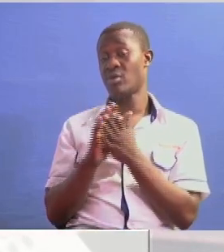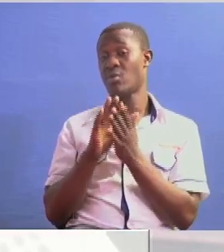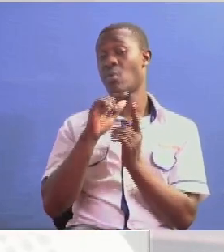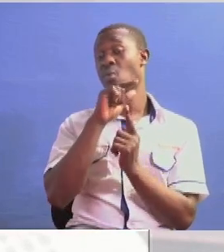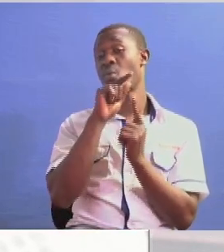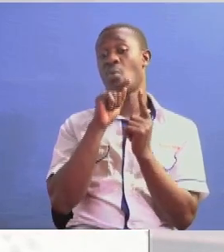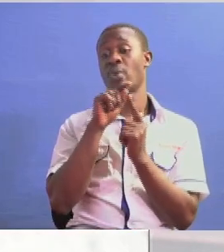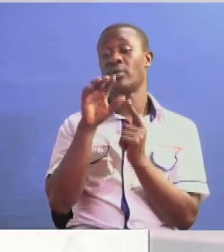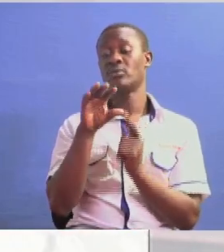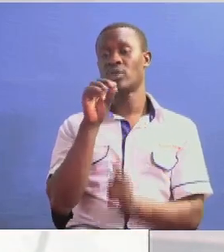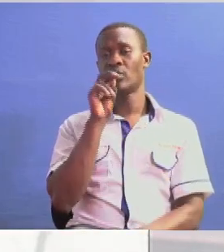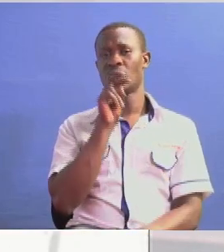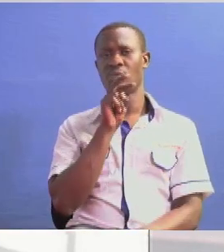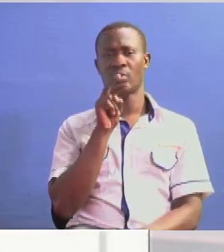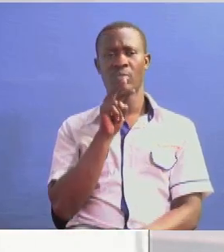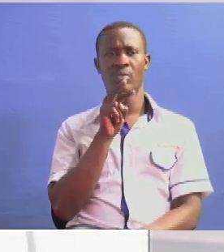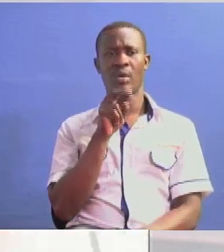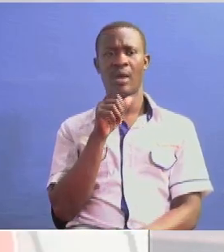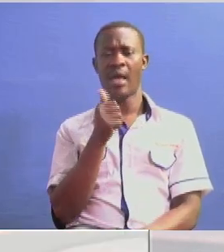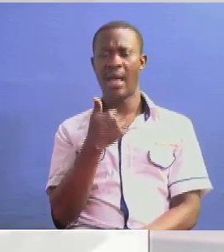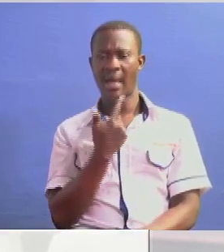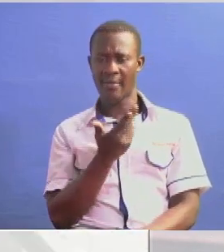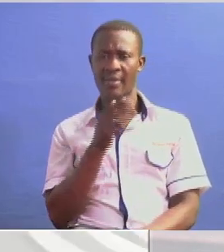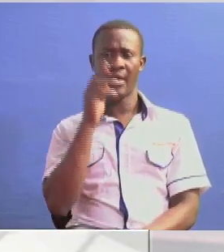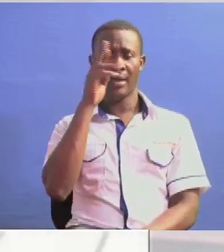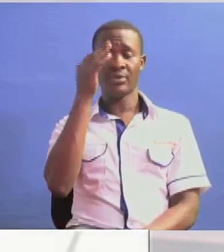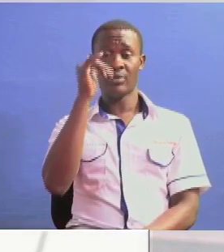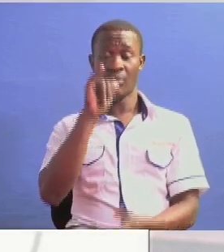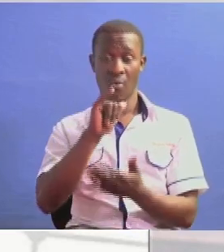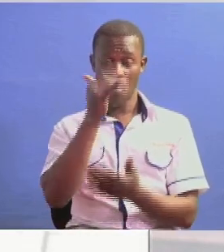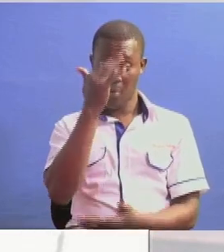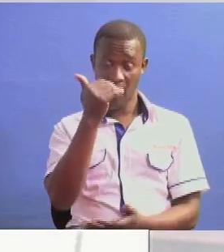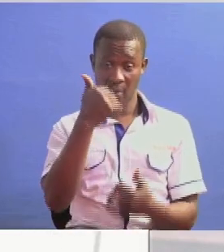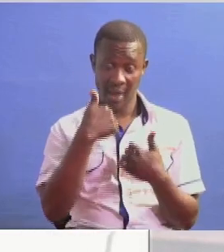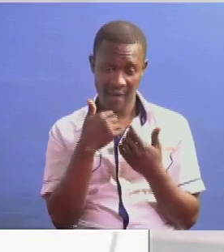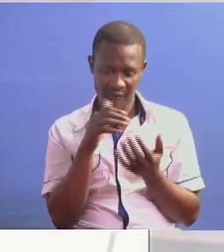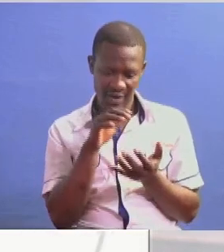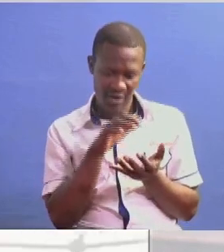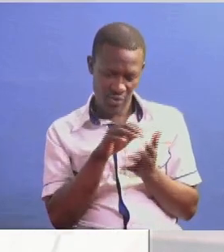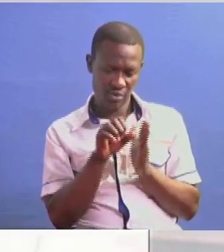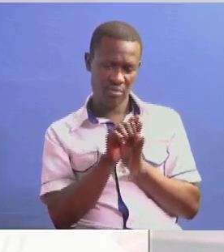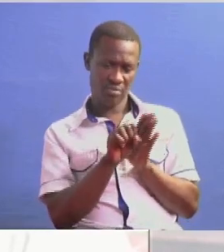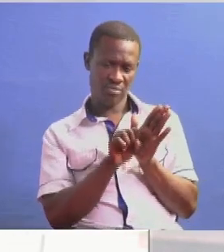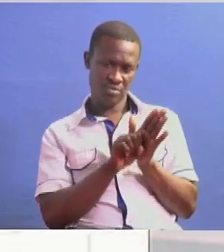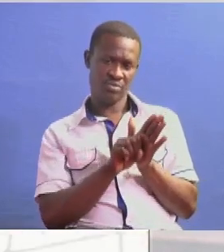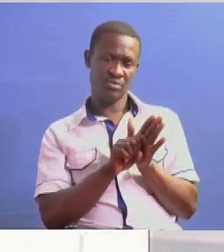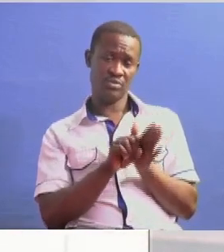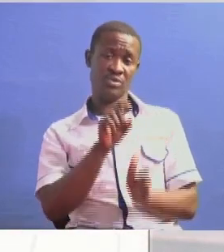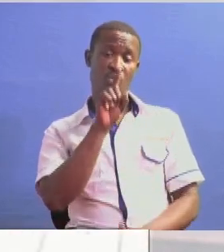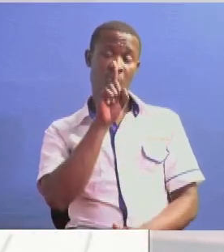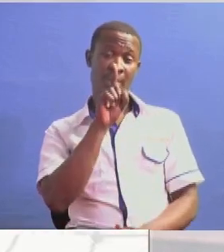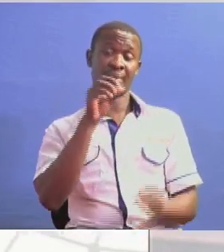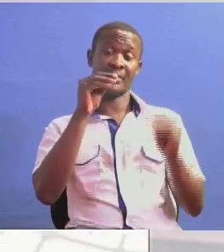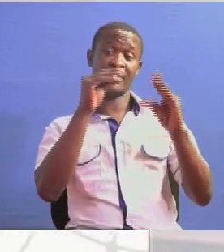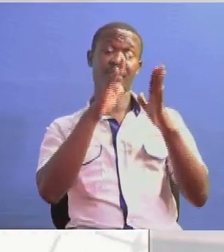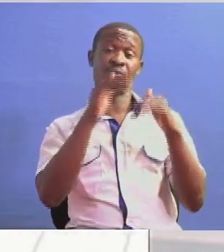take a look at, some of the reasons why we have the reduced number of subjects, it's because one teacher